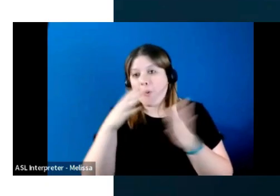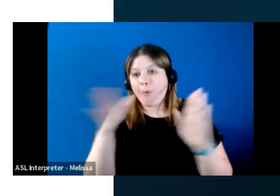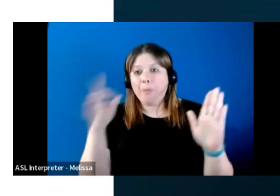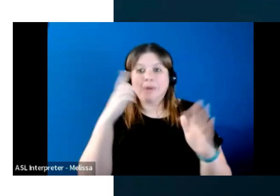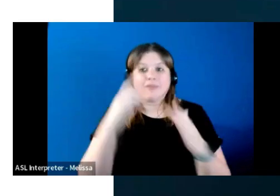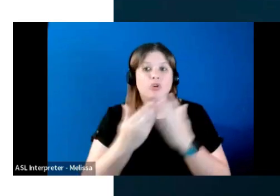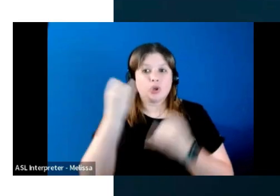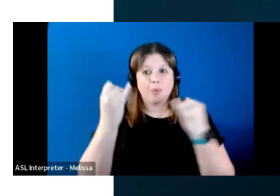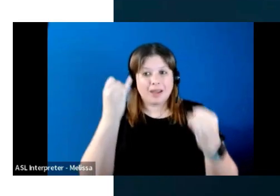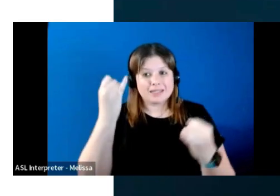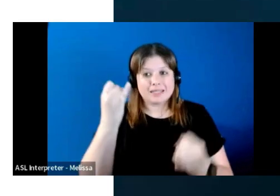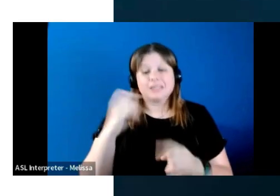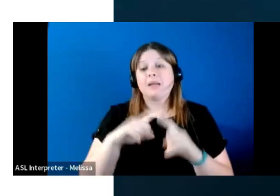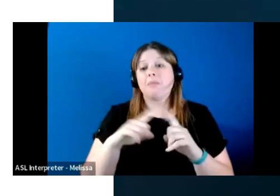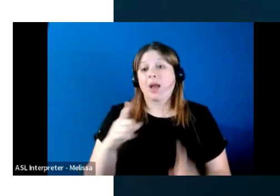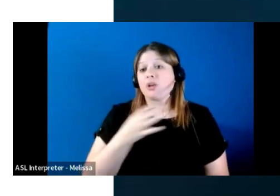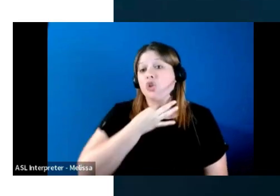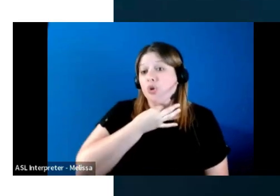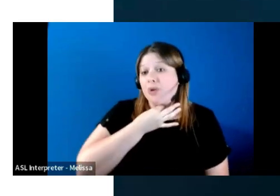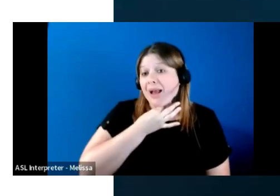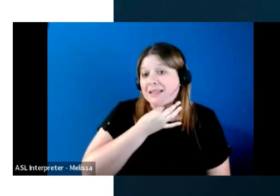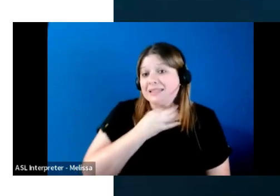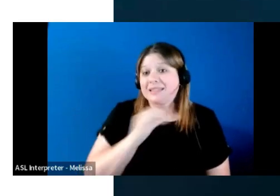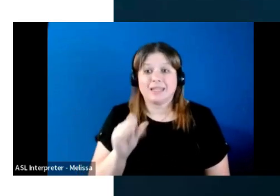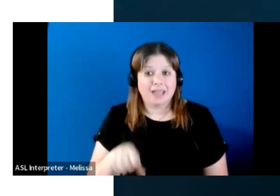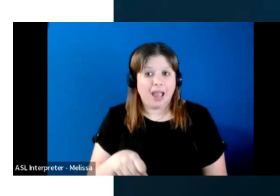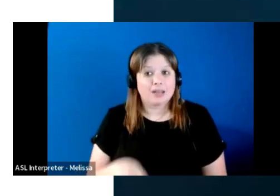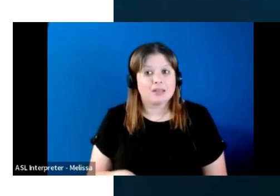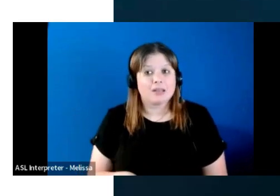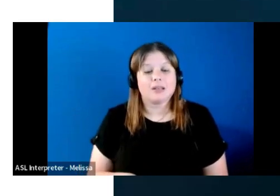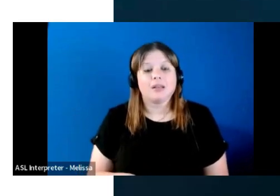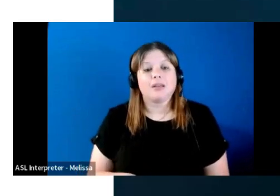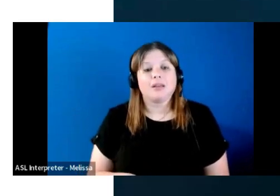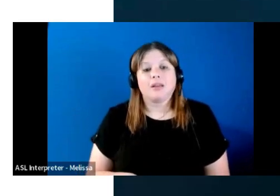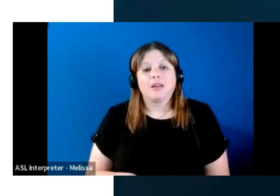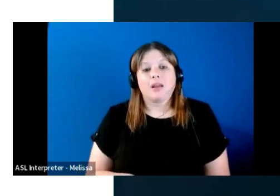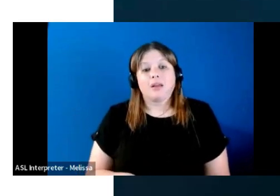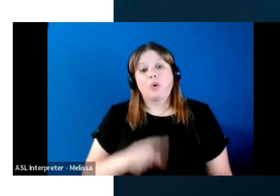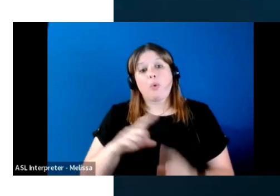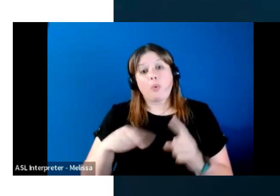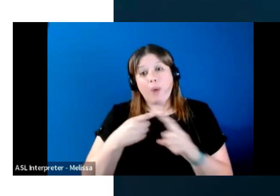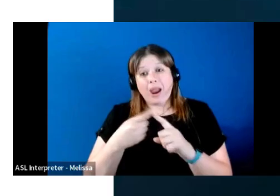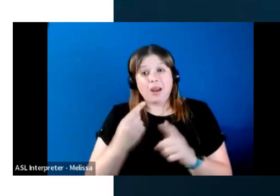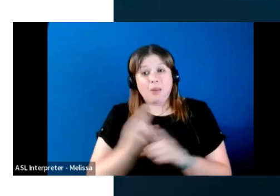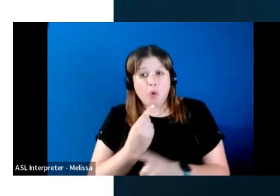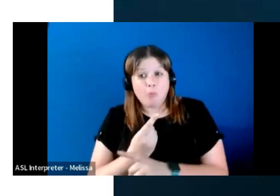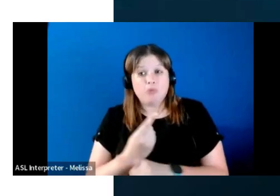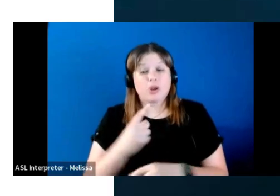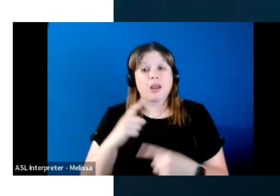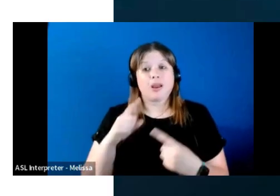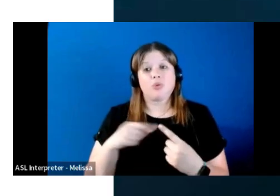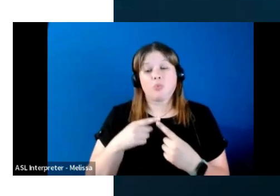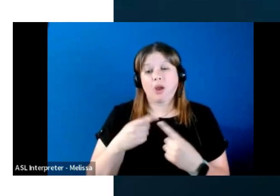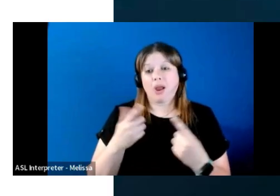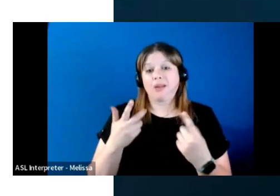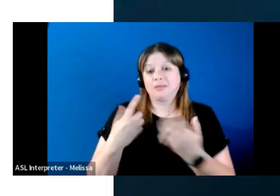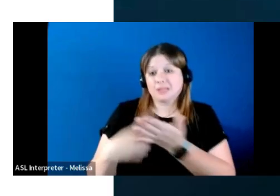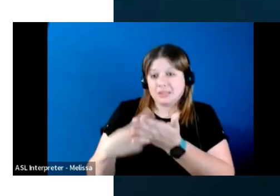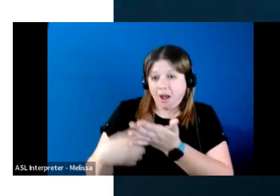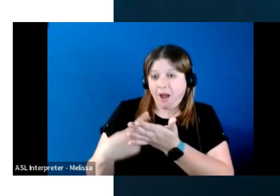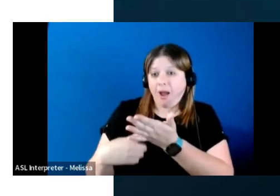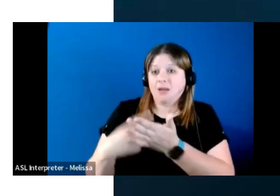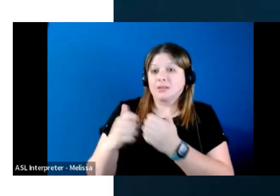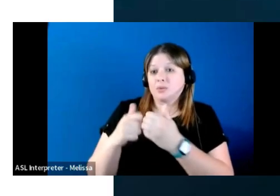but curiosity can. And when it's appropriate and when you've discussed with a